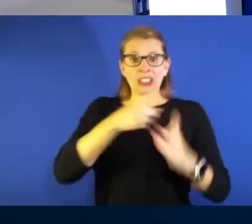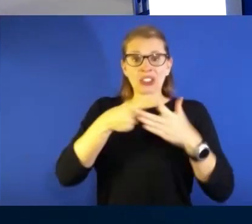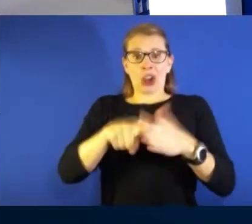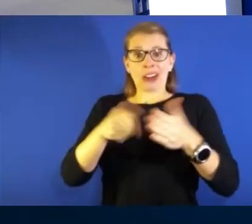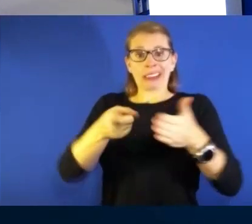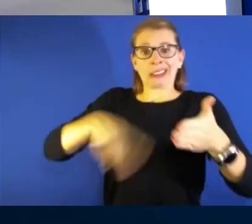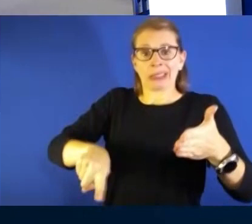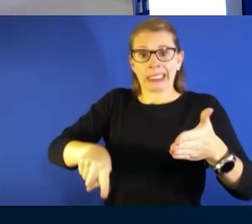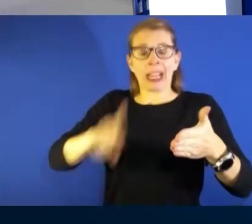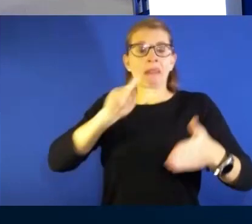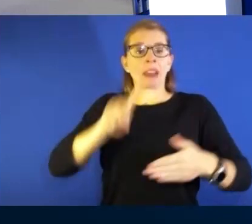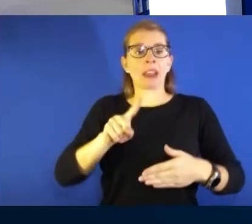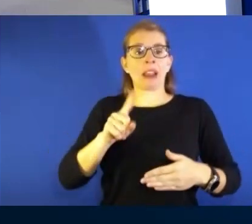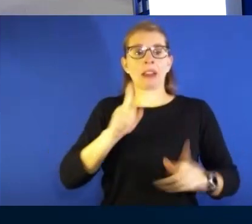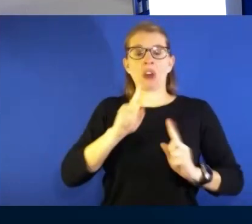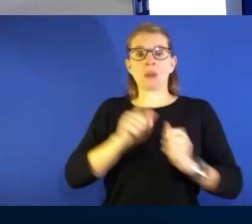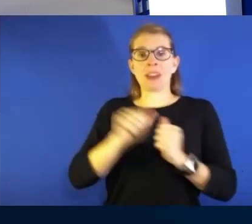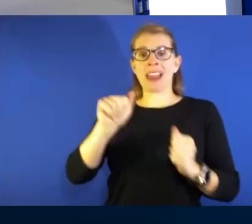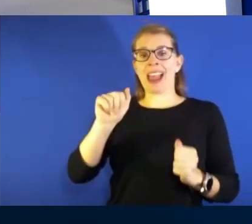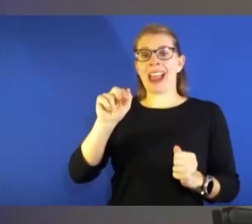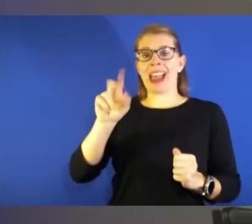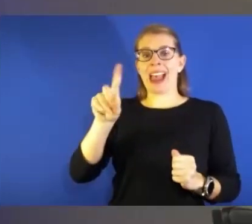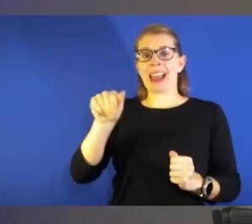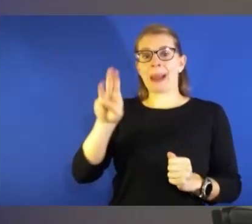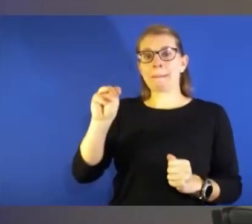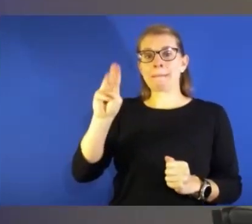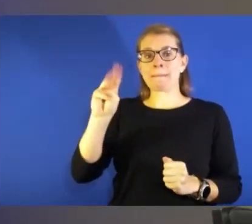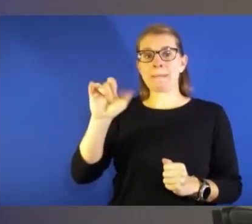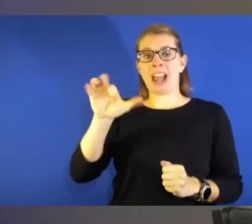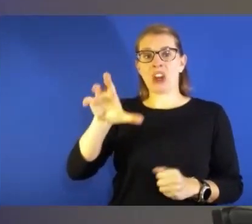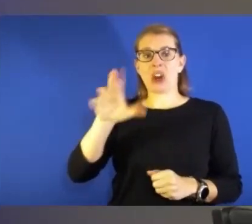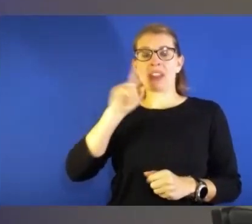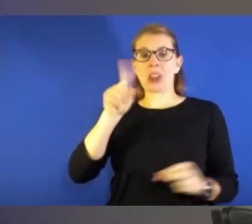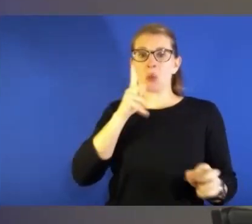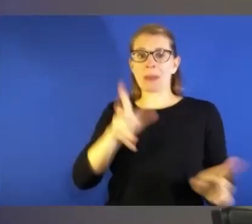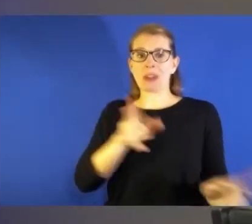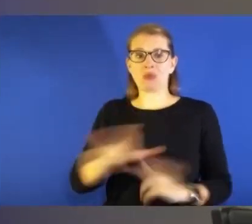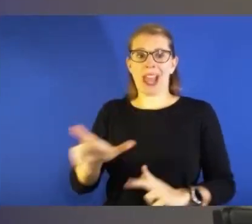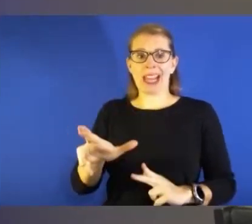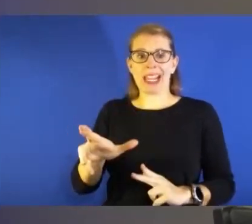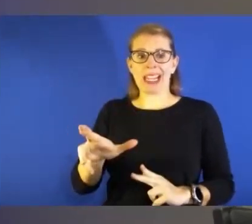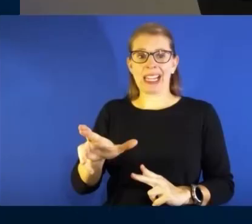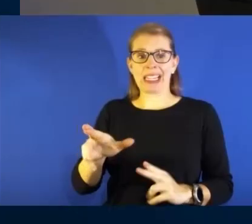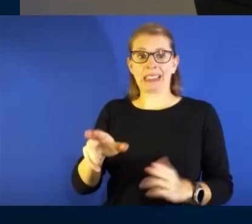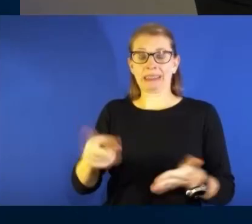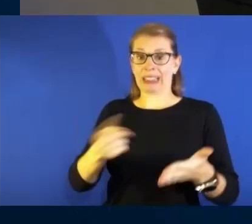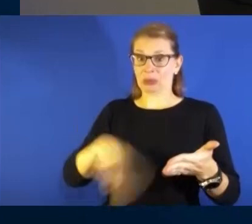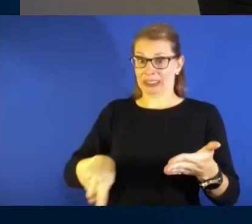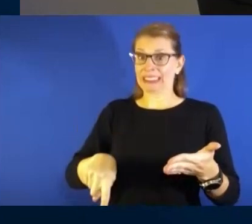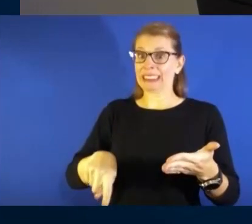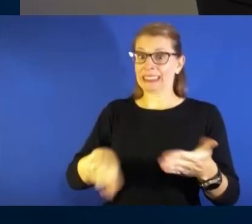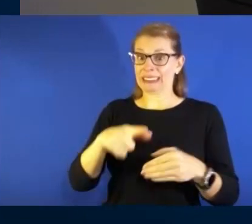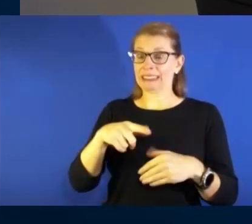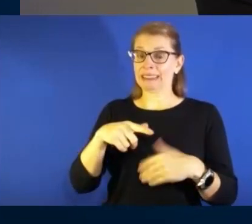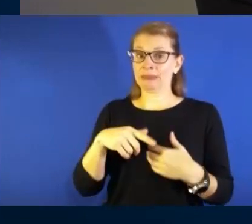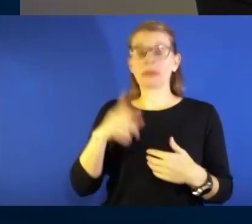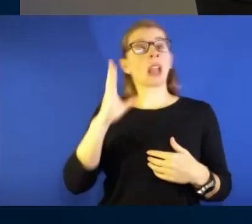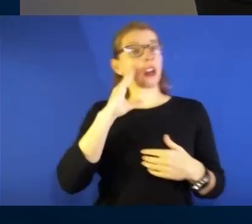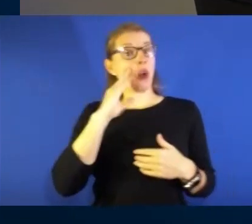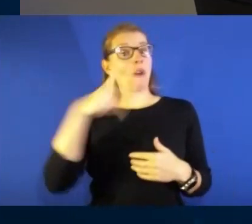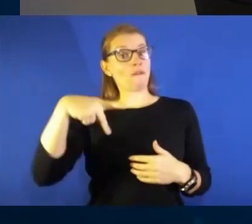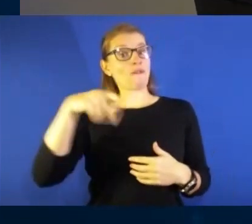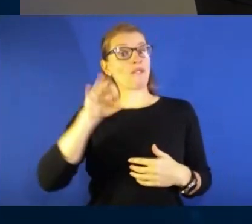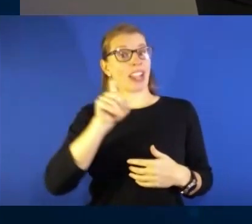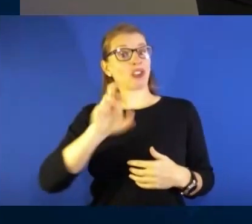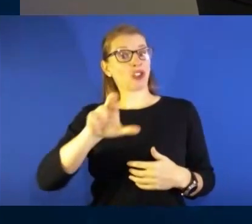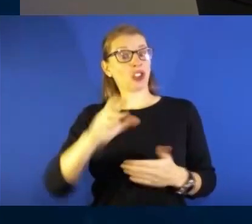talking to Adam Meyer, who's really been helping get that coordinated, and I think we'll be ready as early as next week. Yep, and I know for Pfizer, which again, there